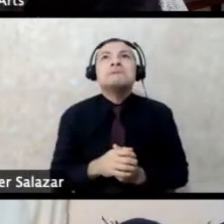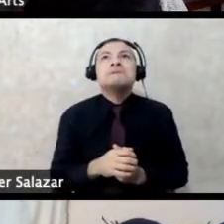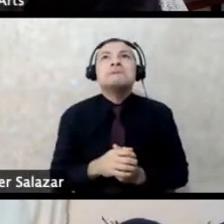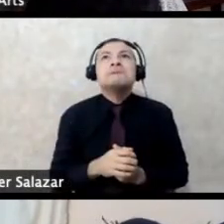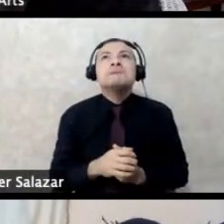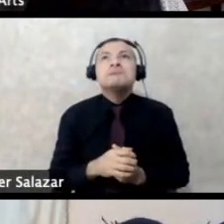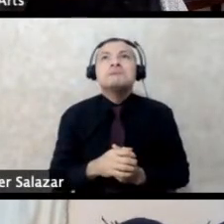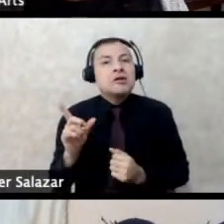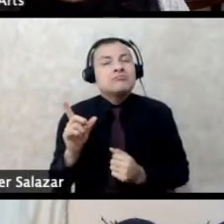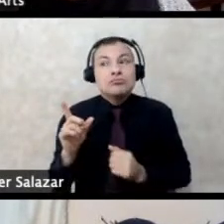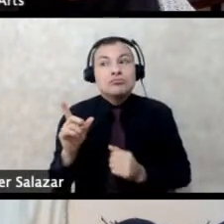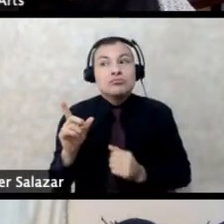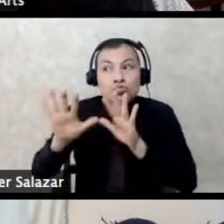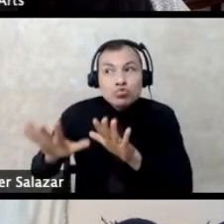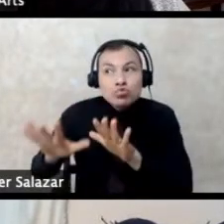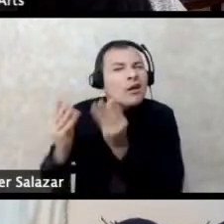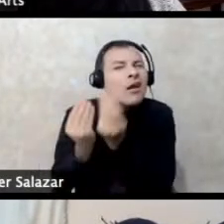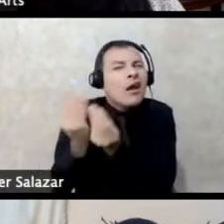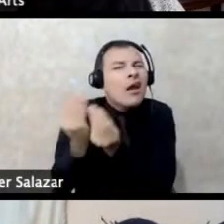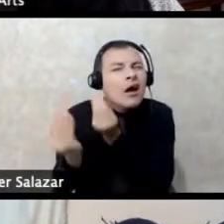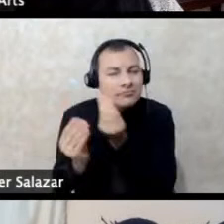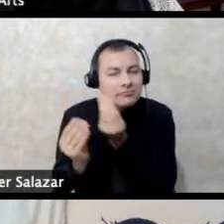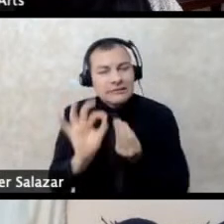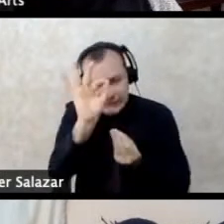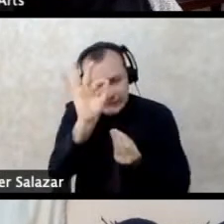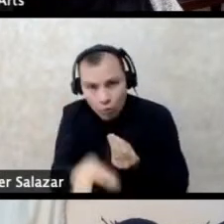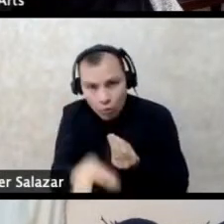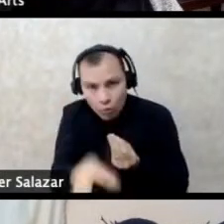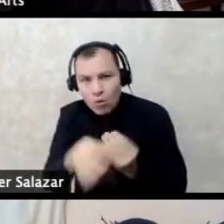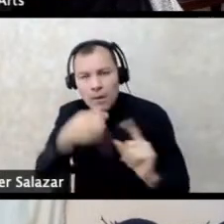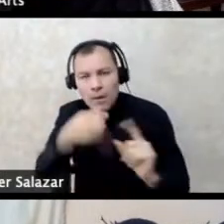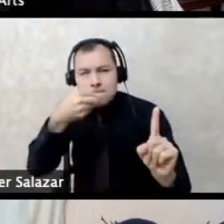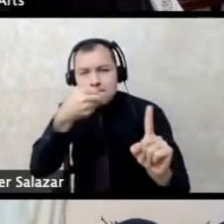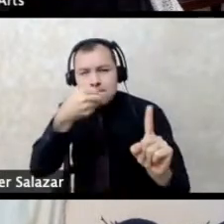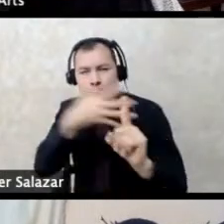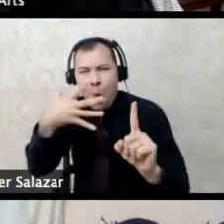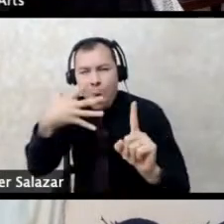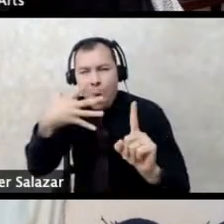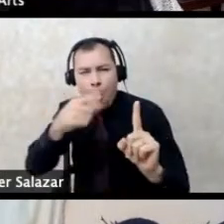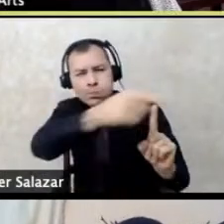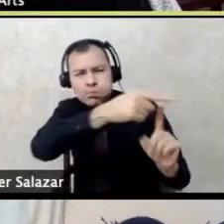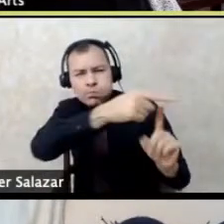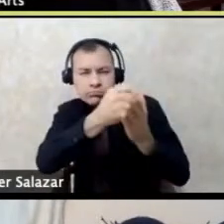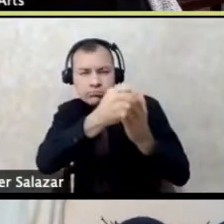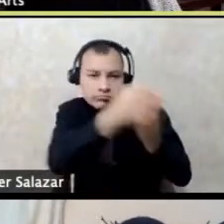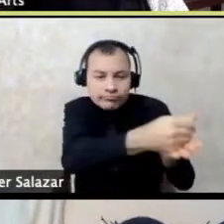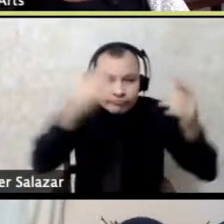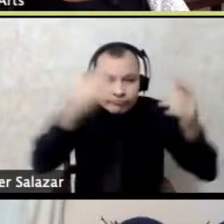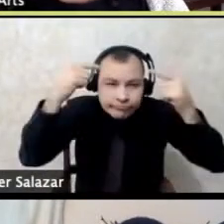algunos. Es un agente de cambio a través de la música. Bueno,